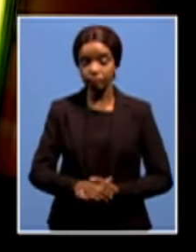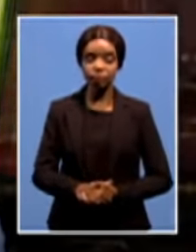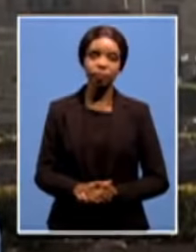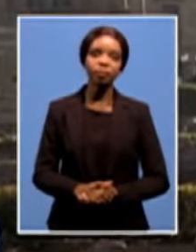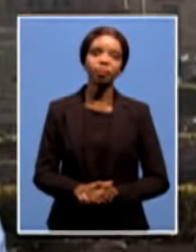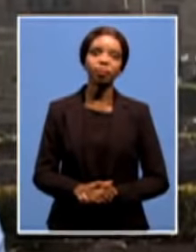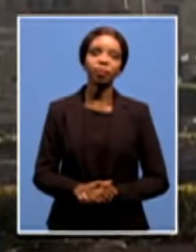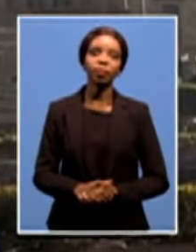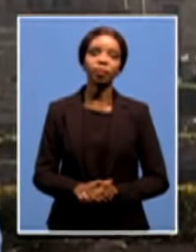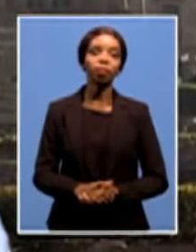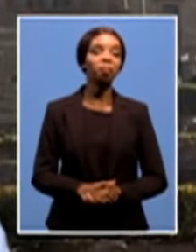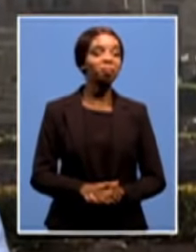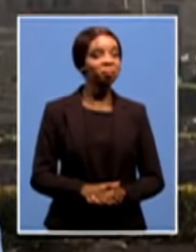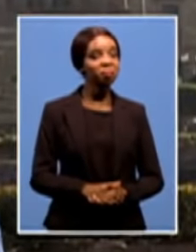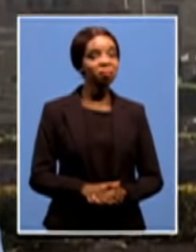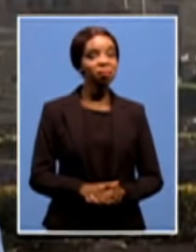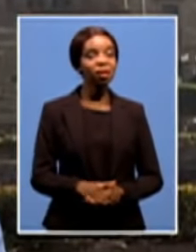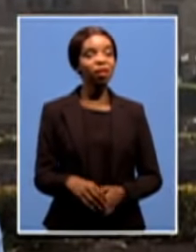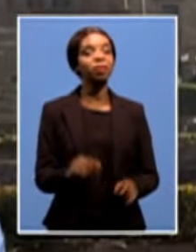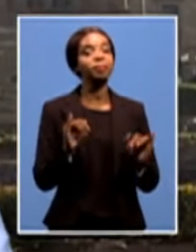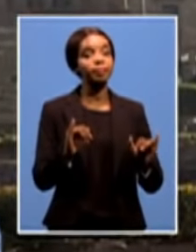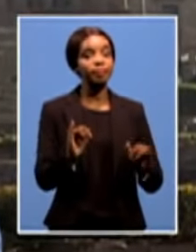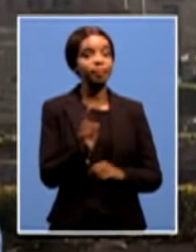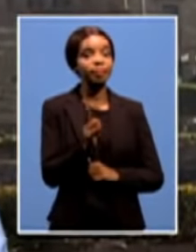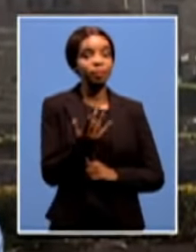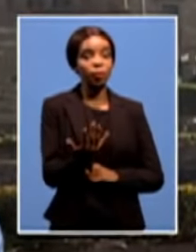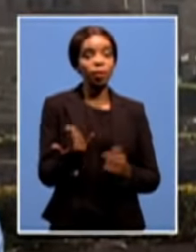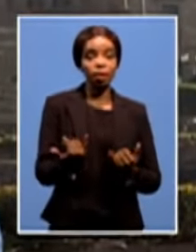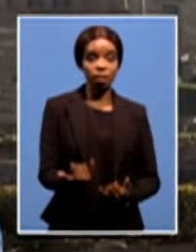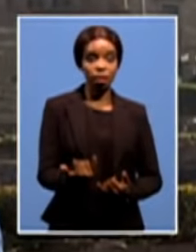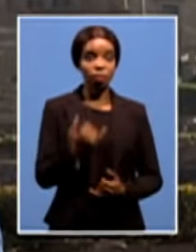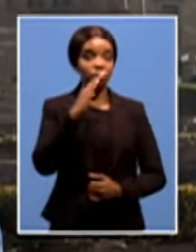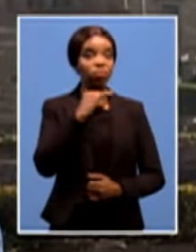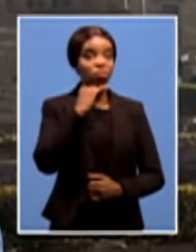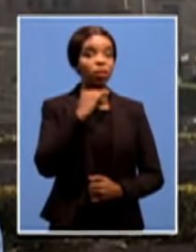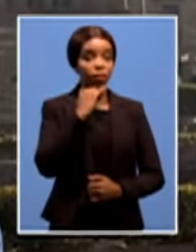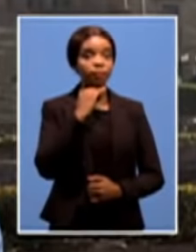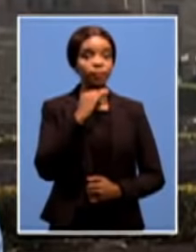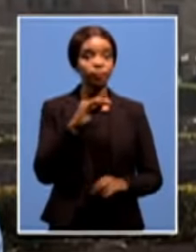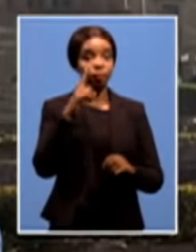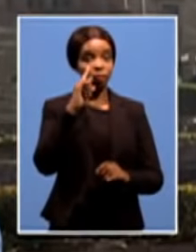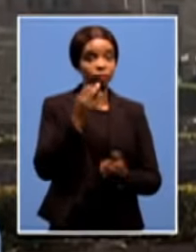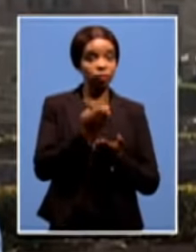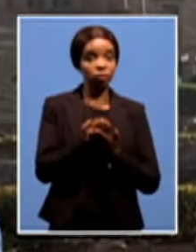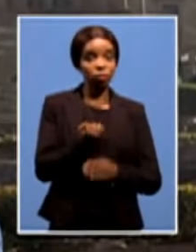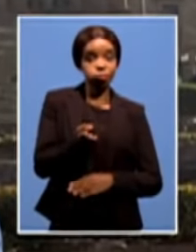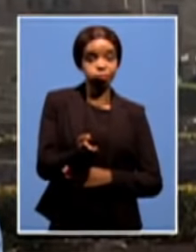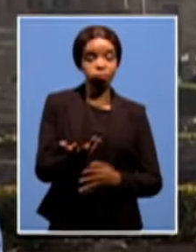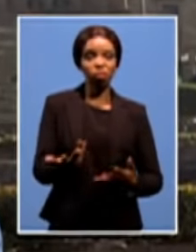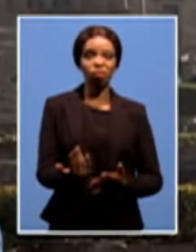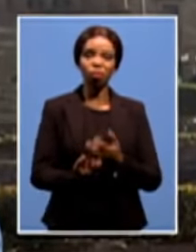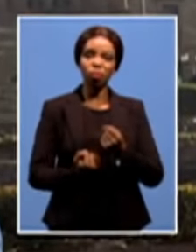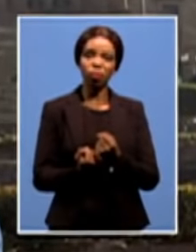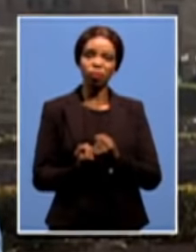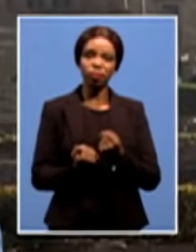Well, the big deal is that there is now enough evidence and research to support